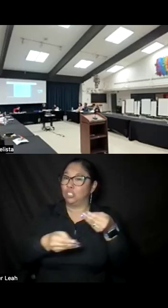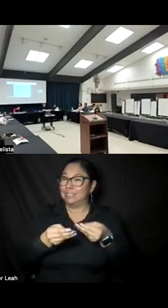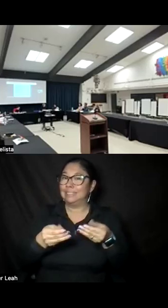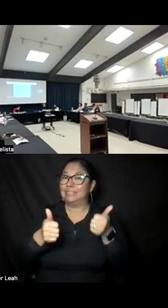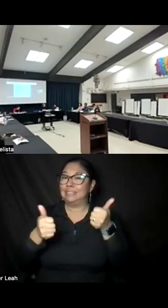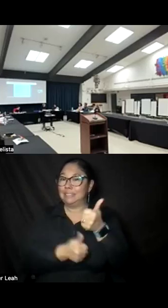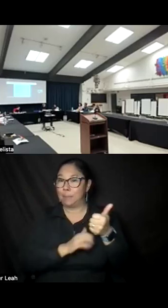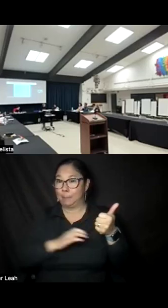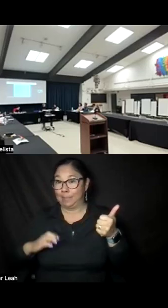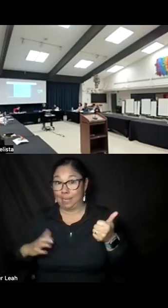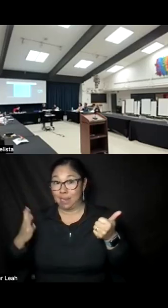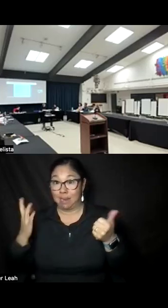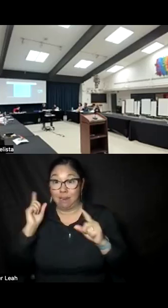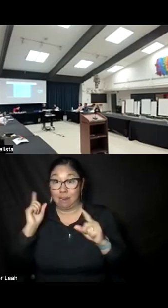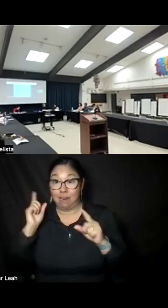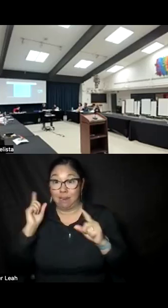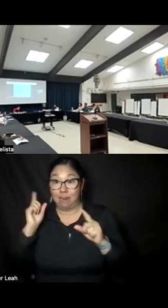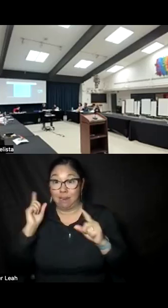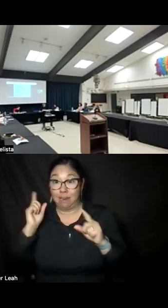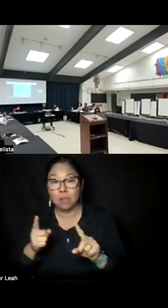SEV $1